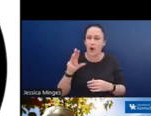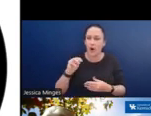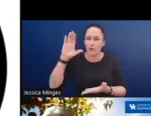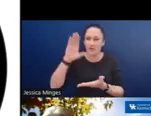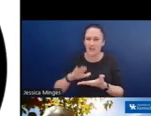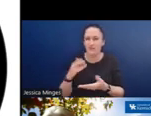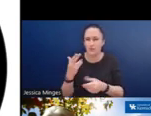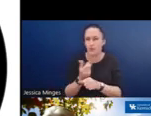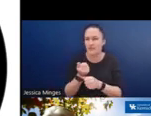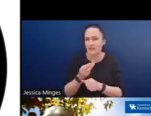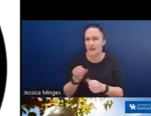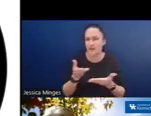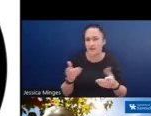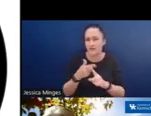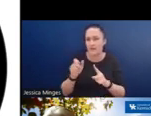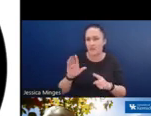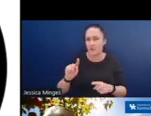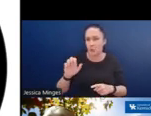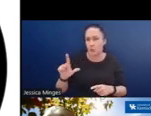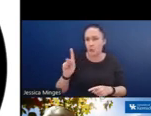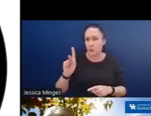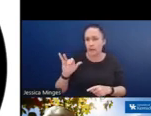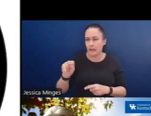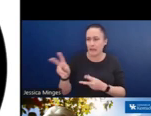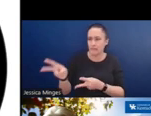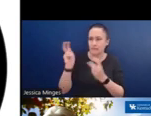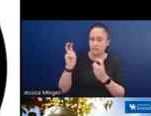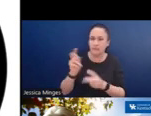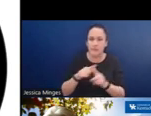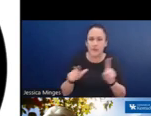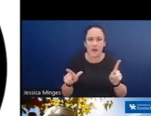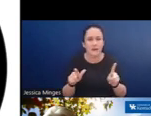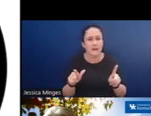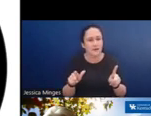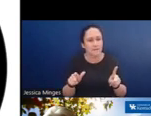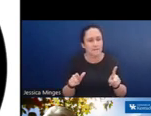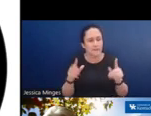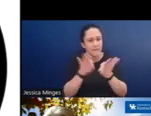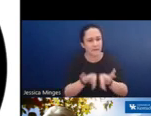bit. But what was important is to think about